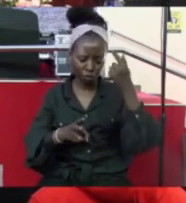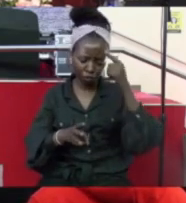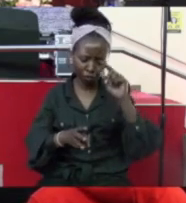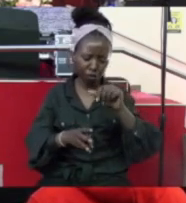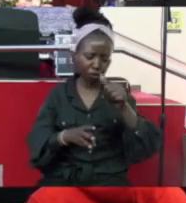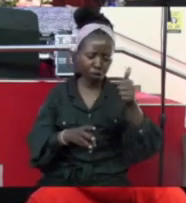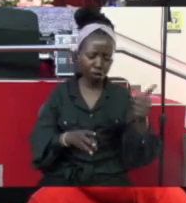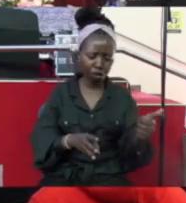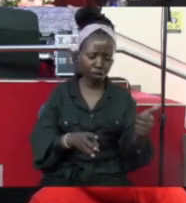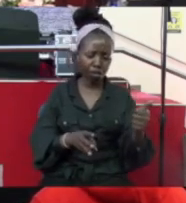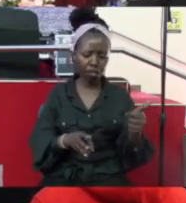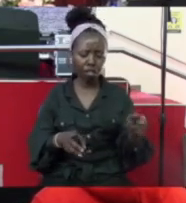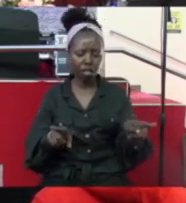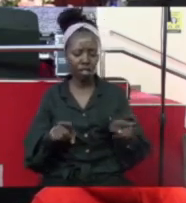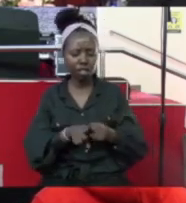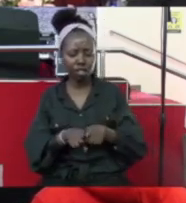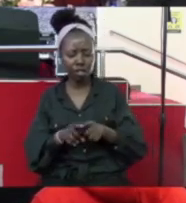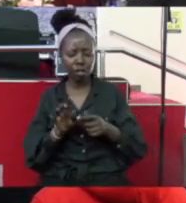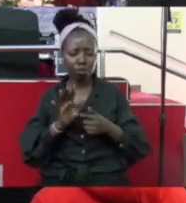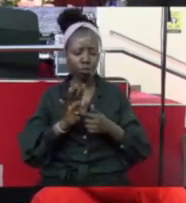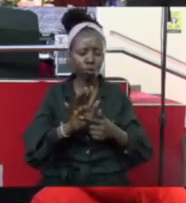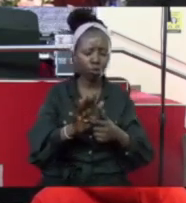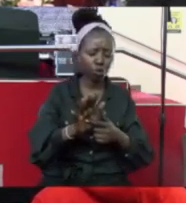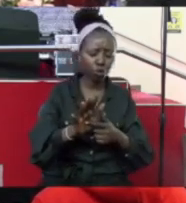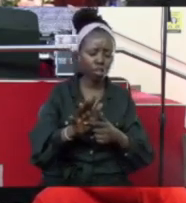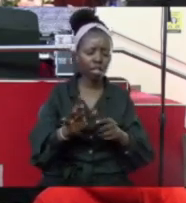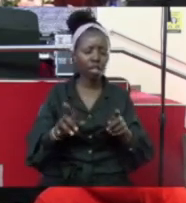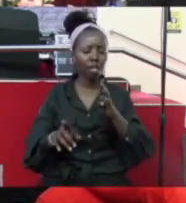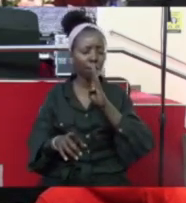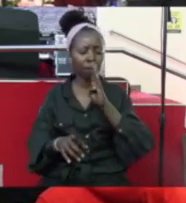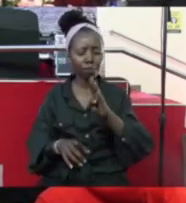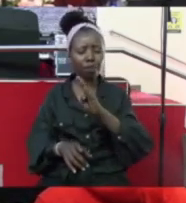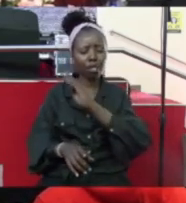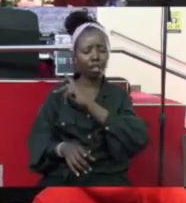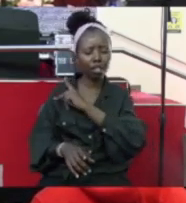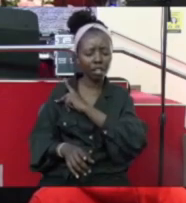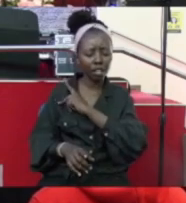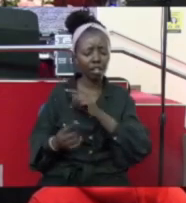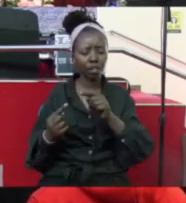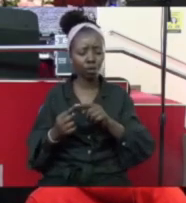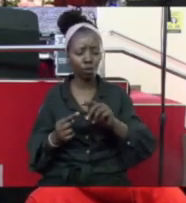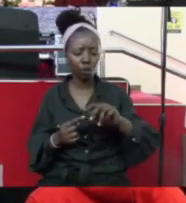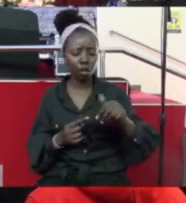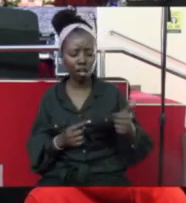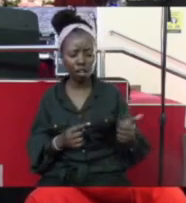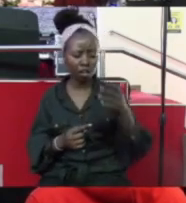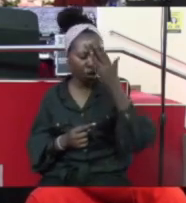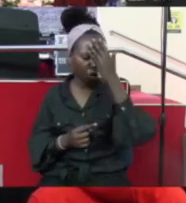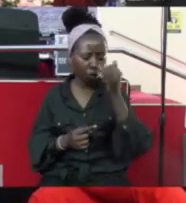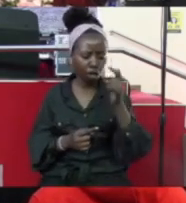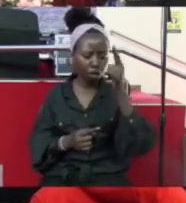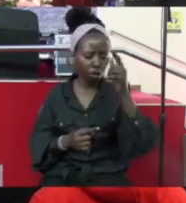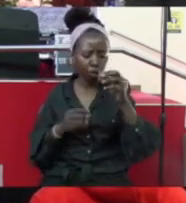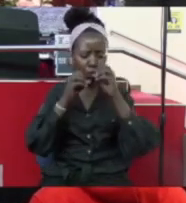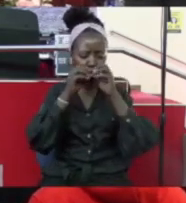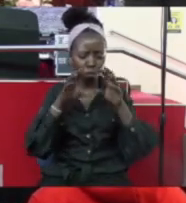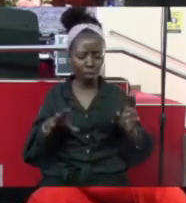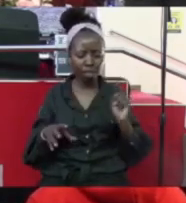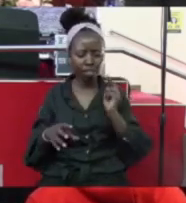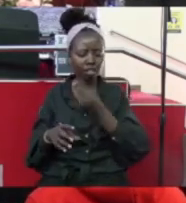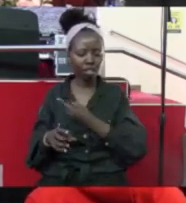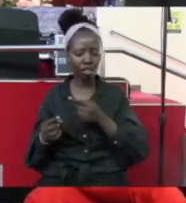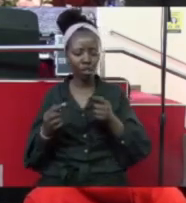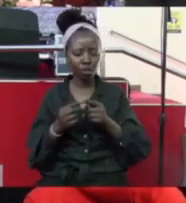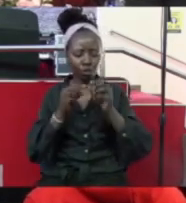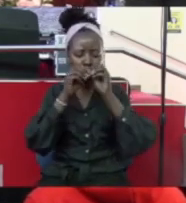By showing acts of kindness to others. Kwa kuonyesha vitendo vya fadhila kwa wengine. Because, Lord, you have blessed us, Lord, even to be a blessing. Kwa